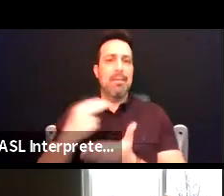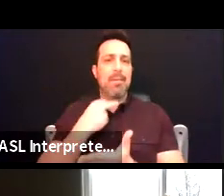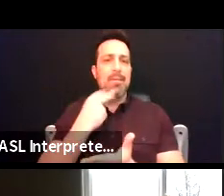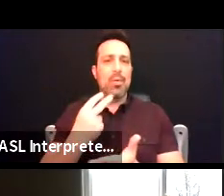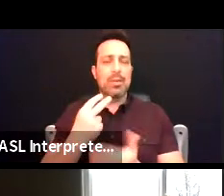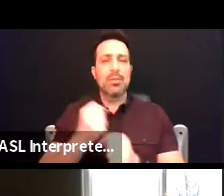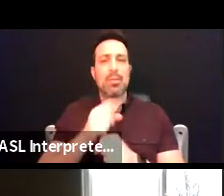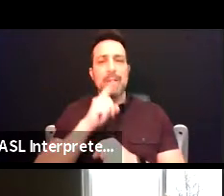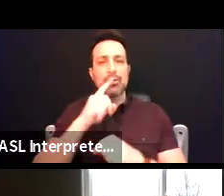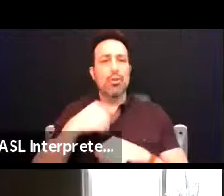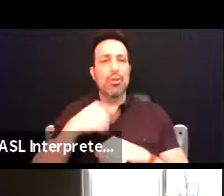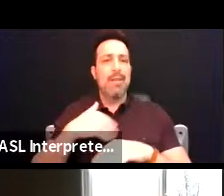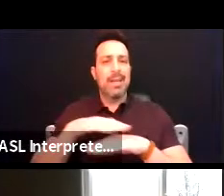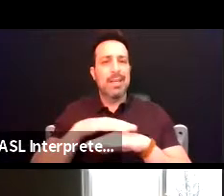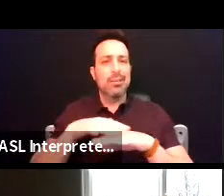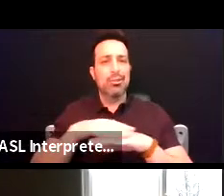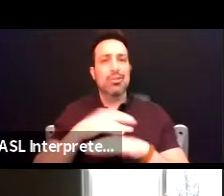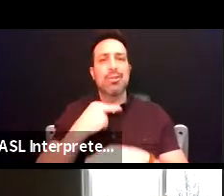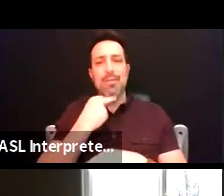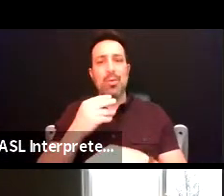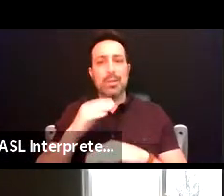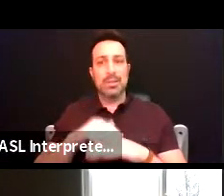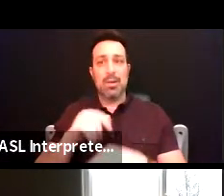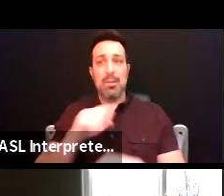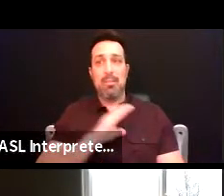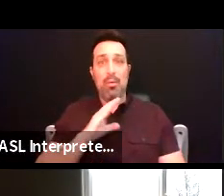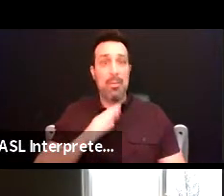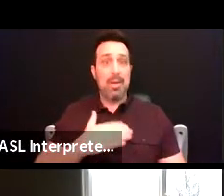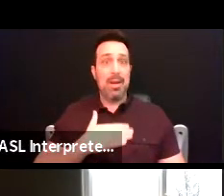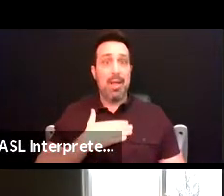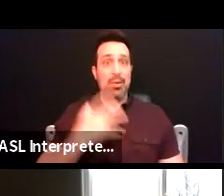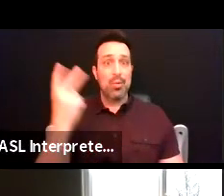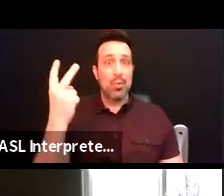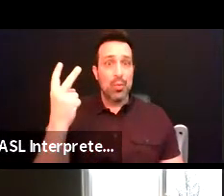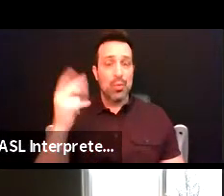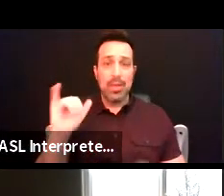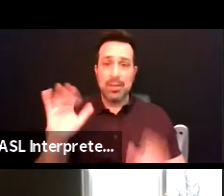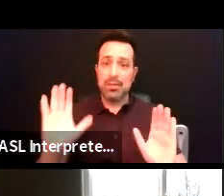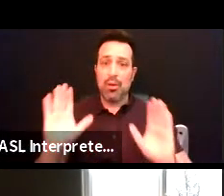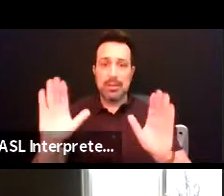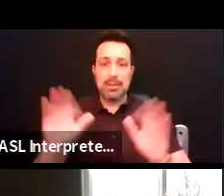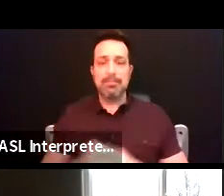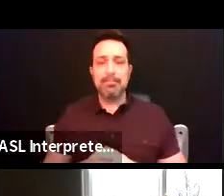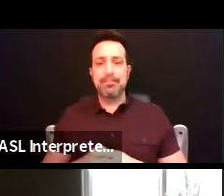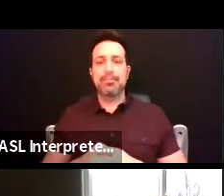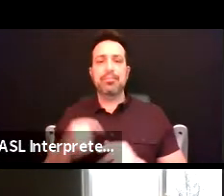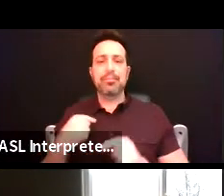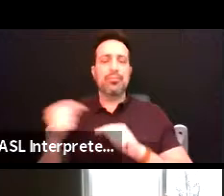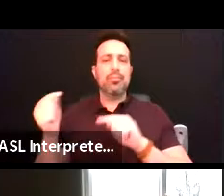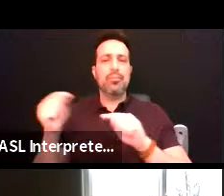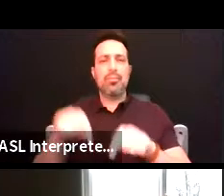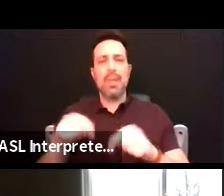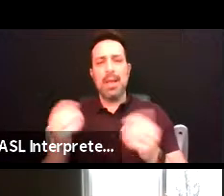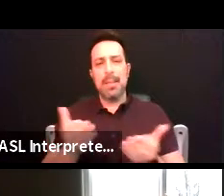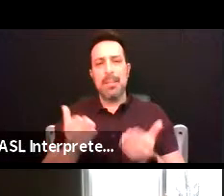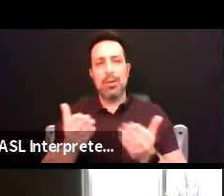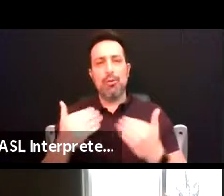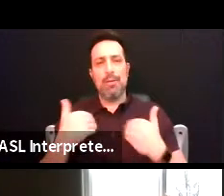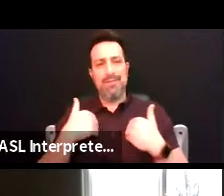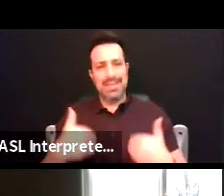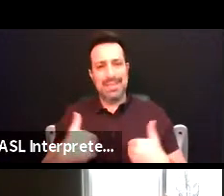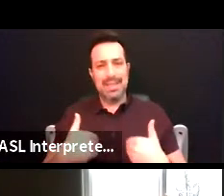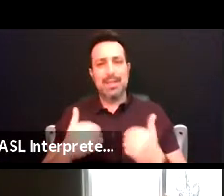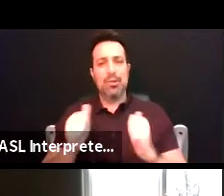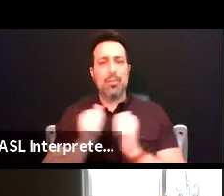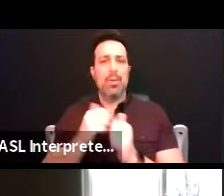was an Indigenous voice on this board. I'm glad there's two. It's awesome. I came here physically to